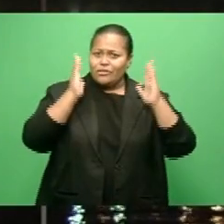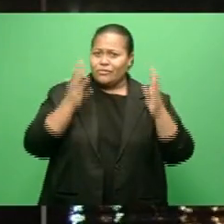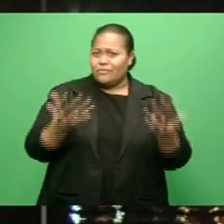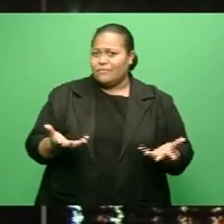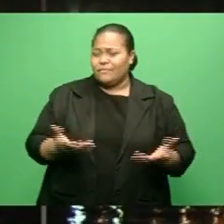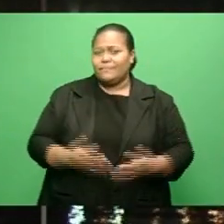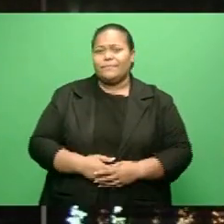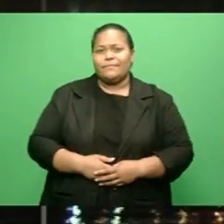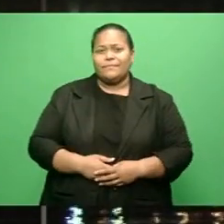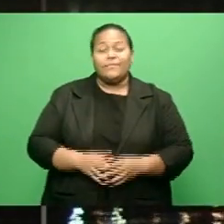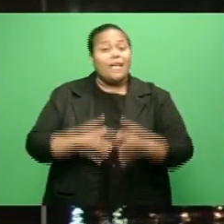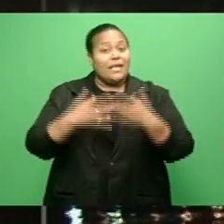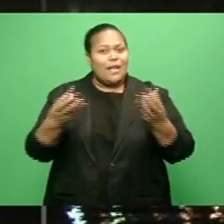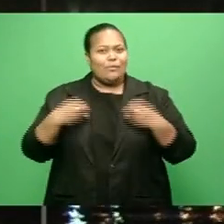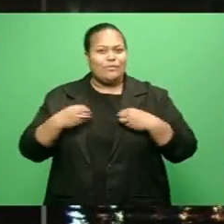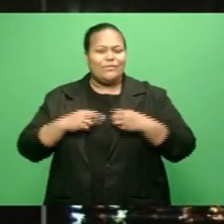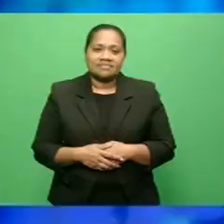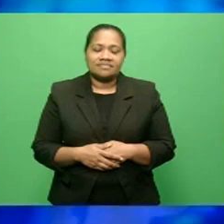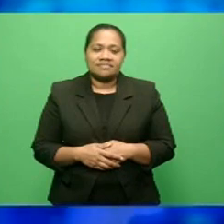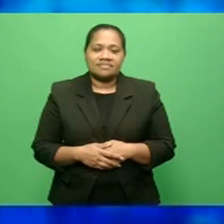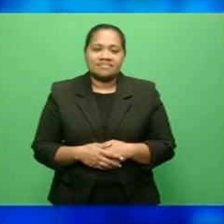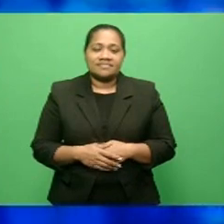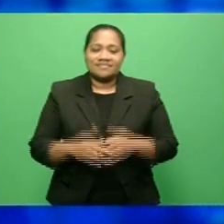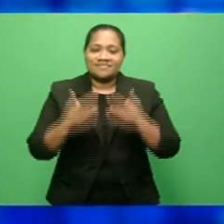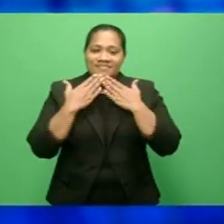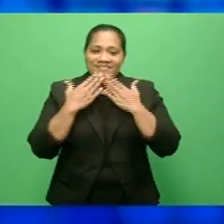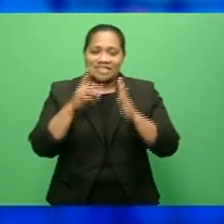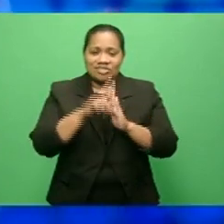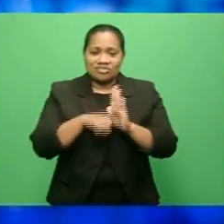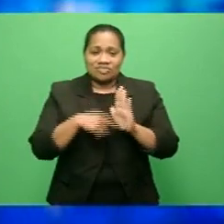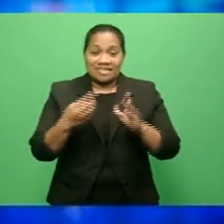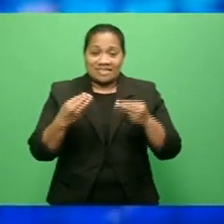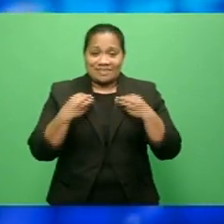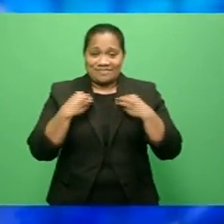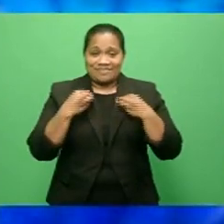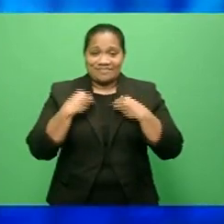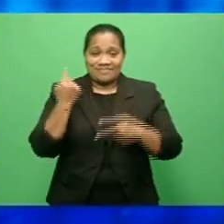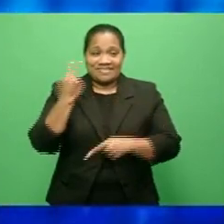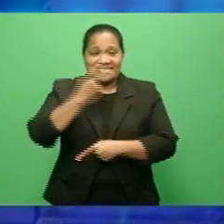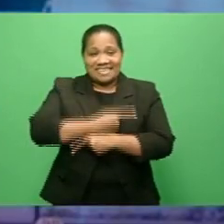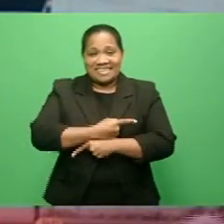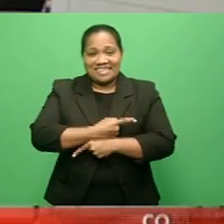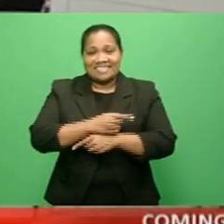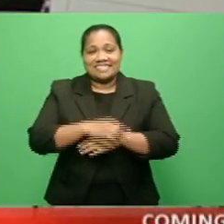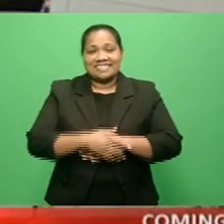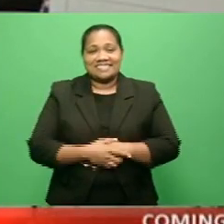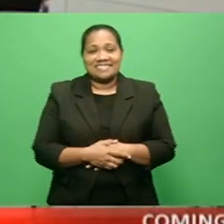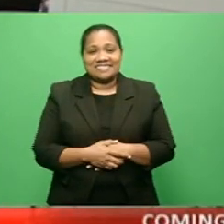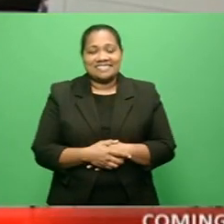us now with the latest in business. Thanks, Jackie. In business tonight,